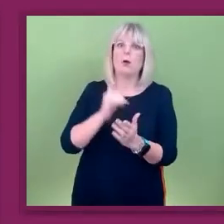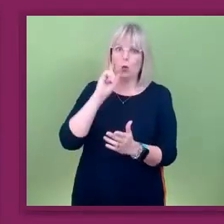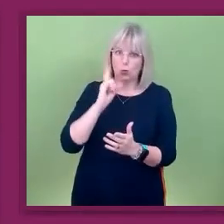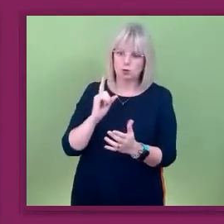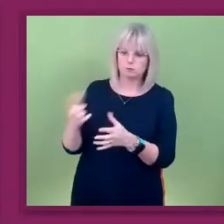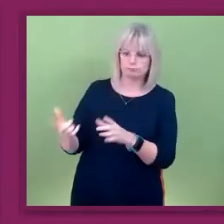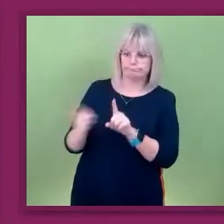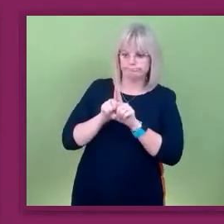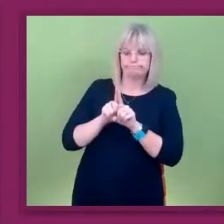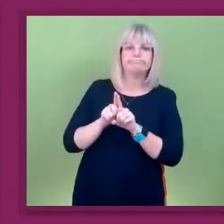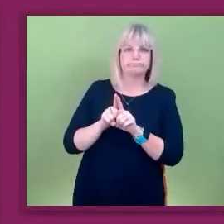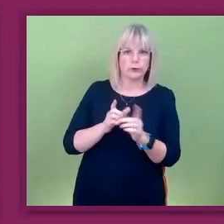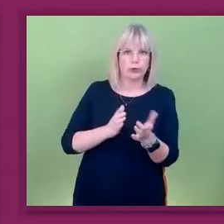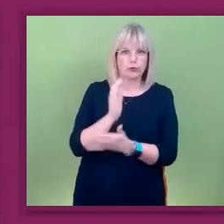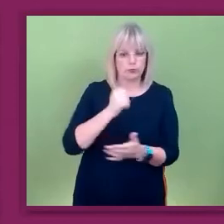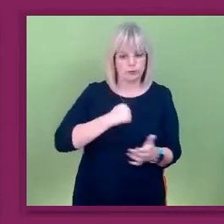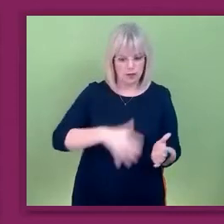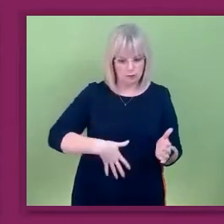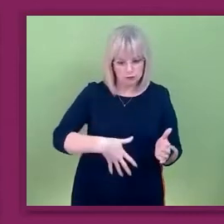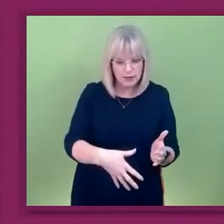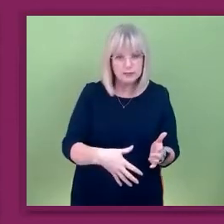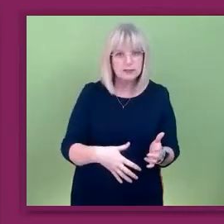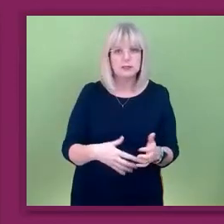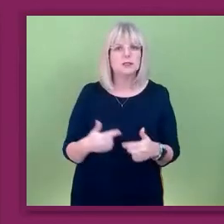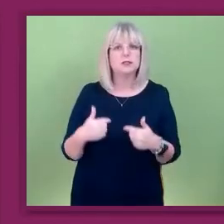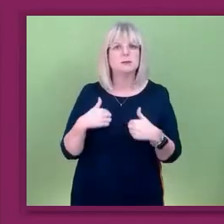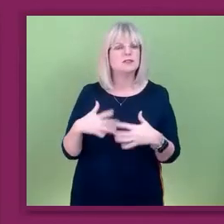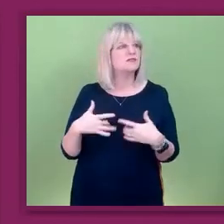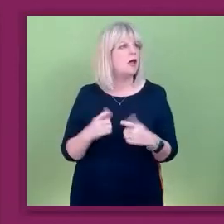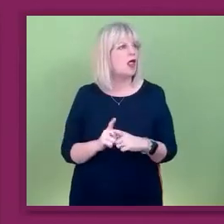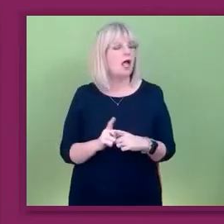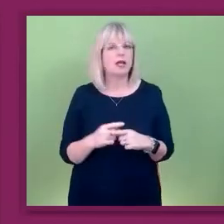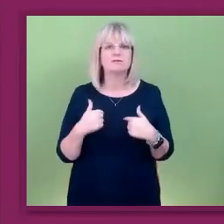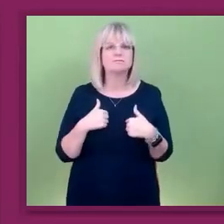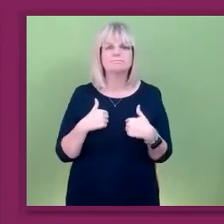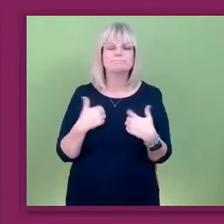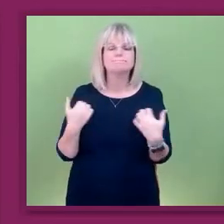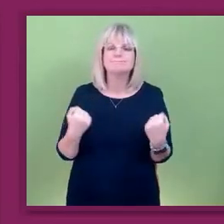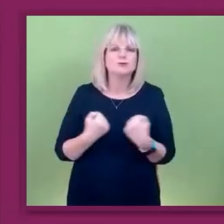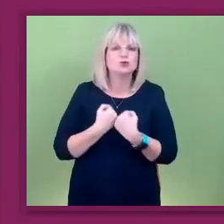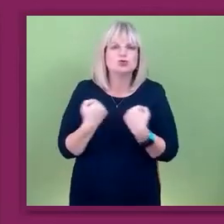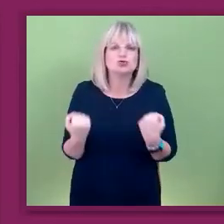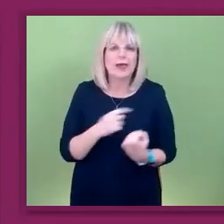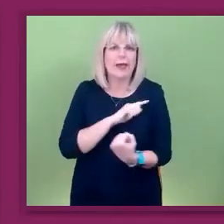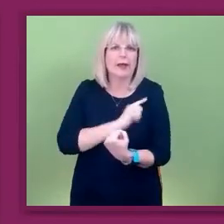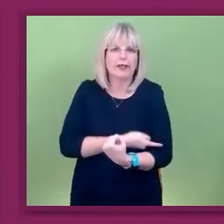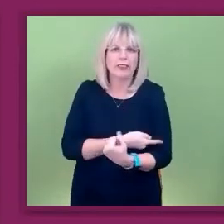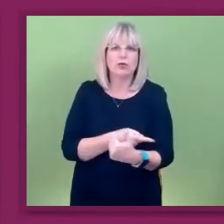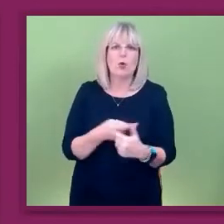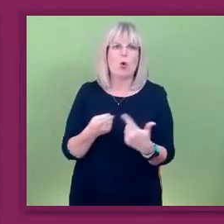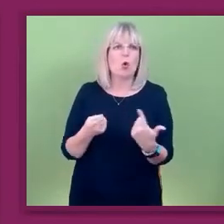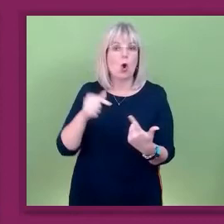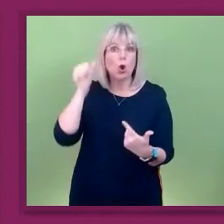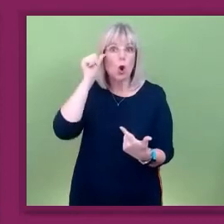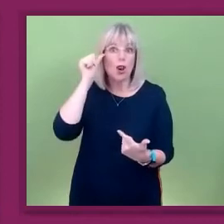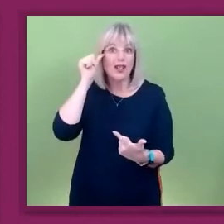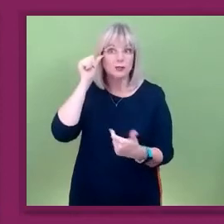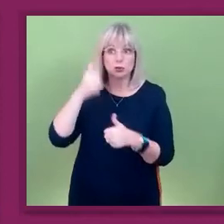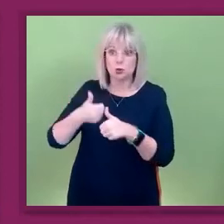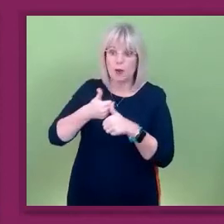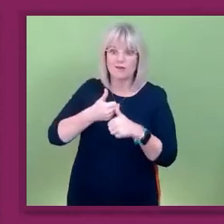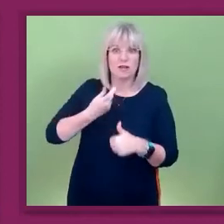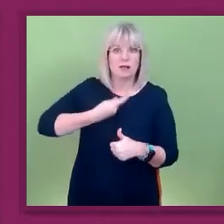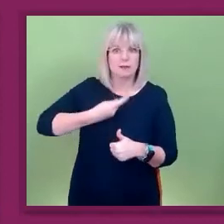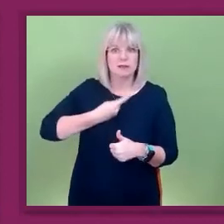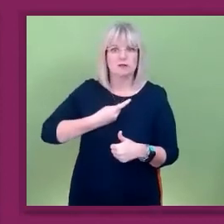postpartum experience. I didn't feel like I had the strength nor the knowledge at the time to advocate for myself. And so my poor husband was